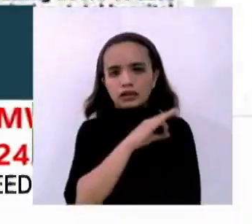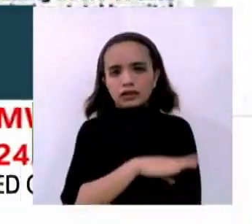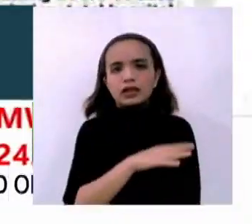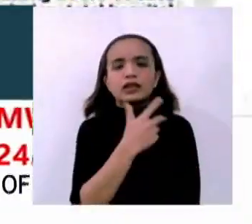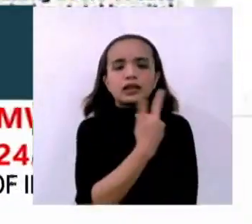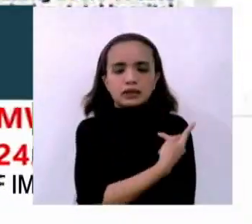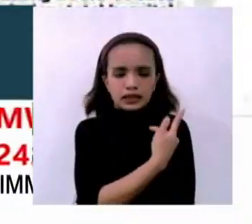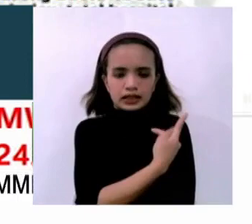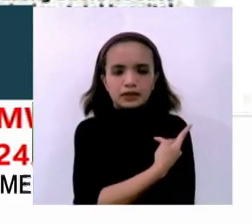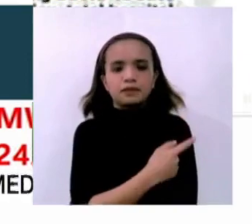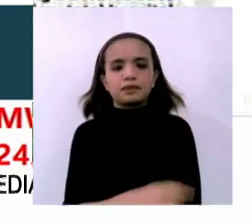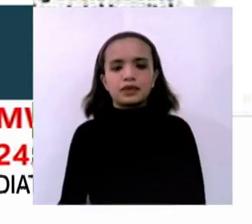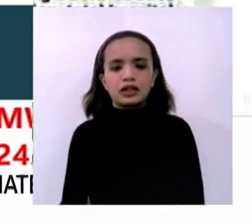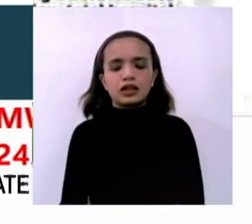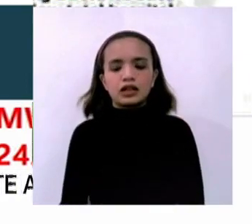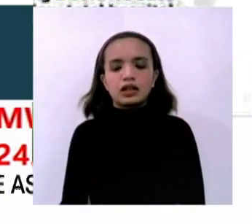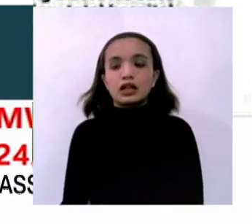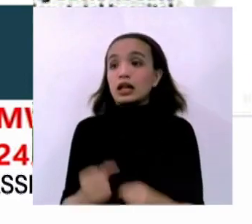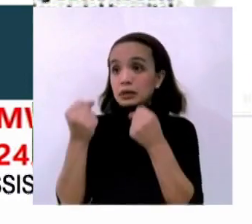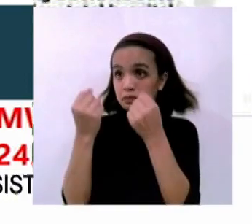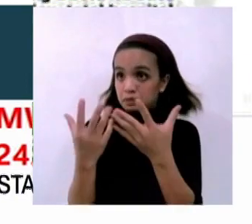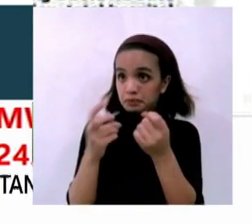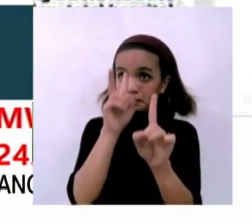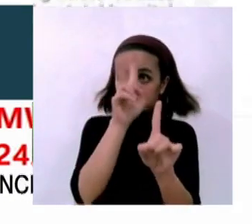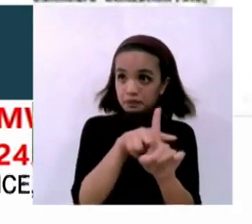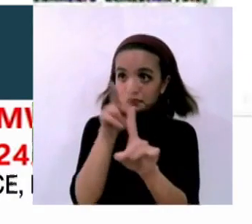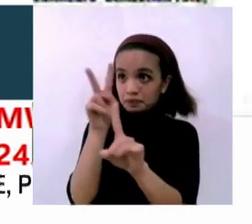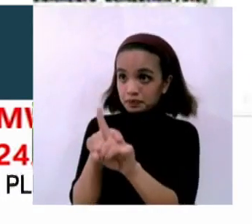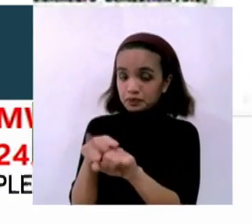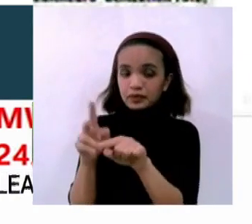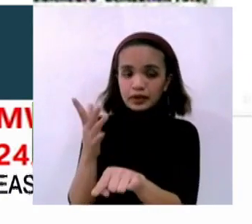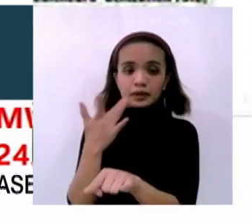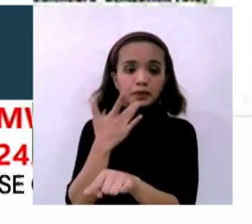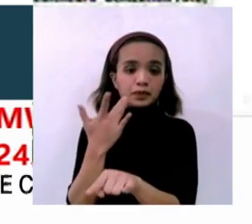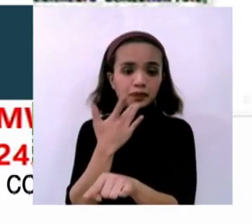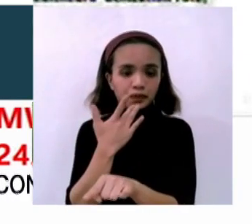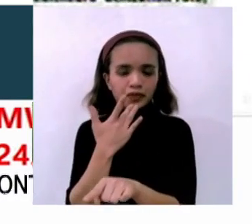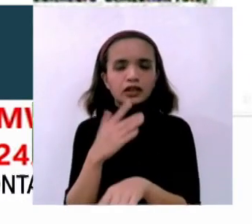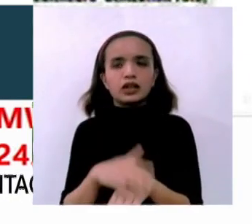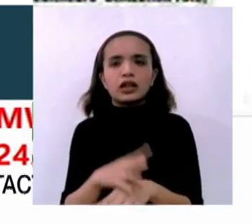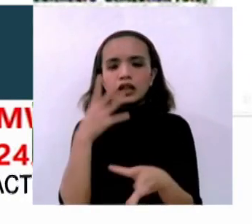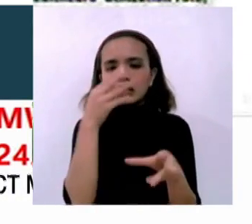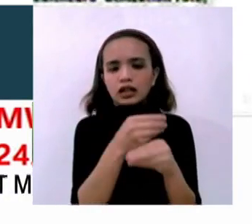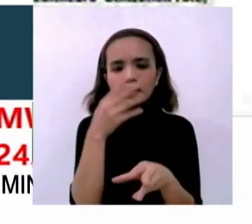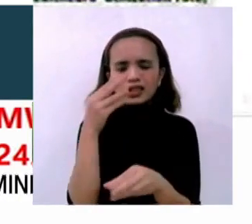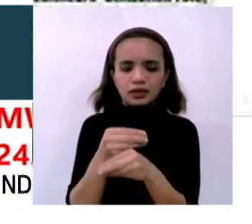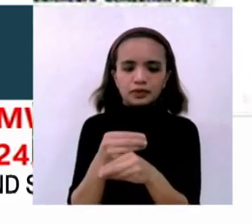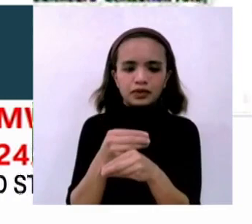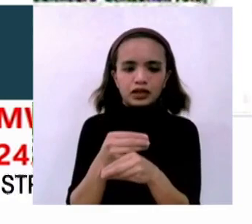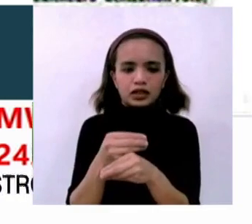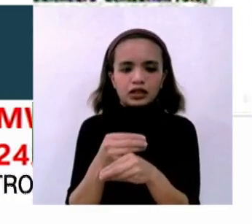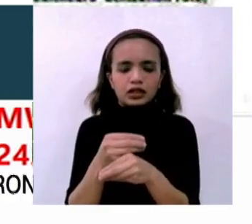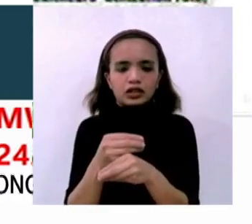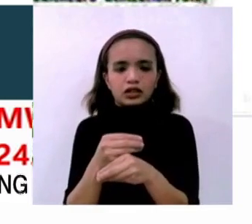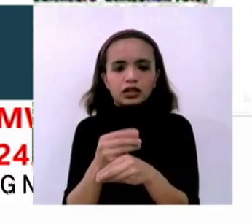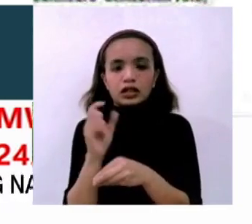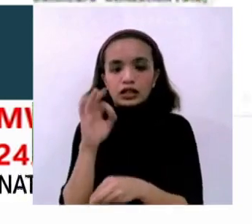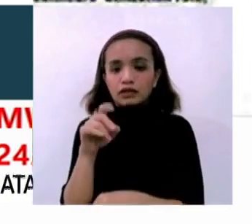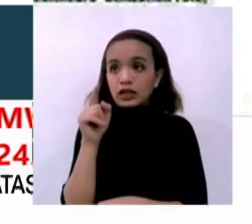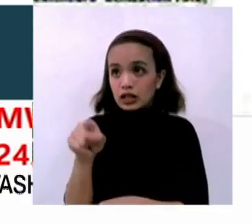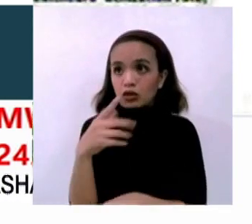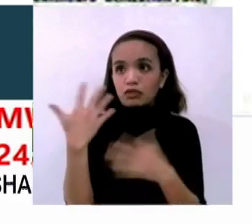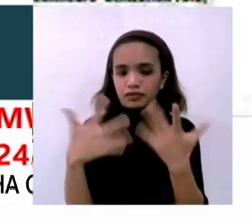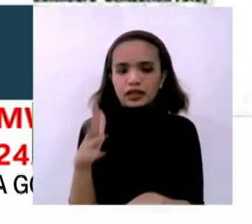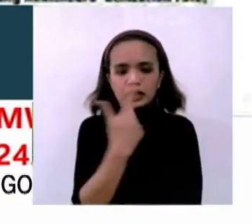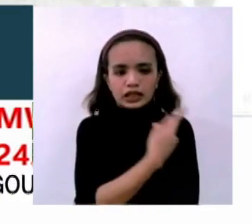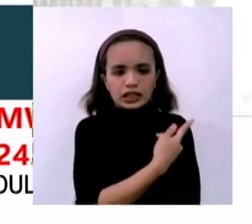Sa maraming nag-a-apply ay preferred nila yung vaccinated. Kumbaga may additional point ka for hiring kung ikaw ay vaccinated.